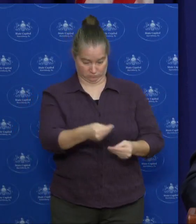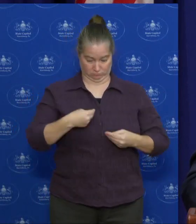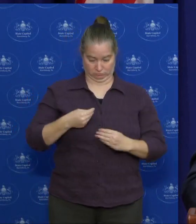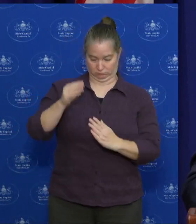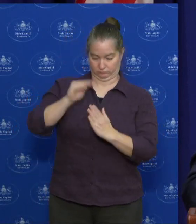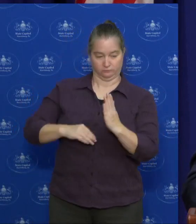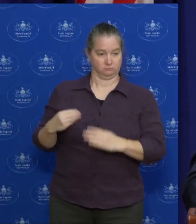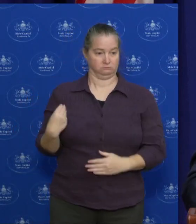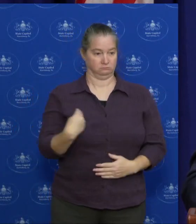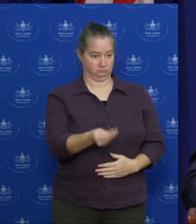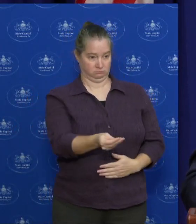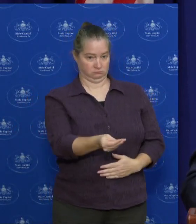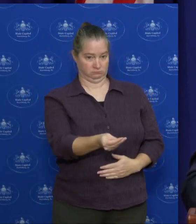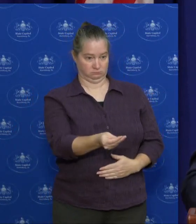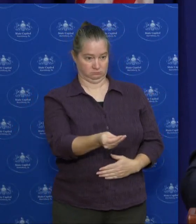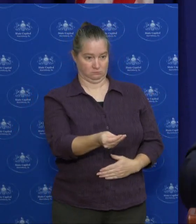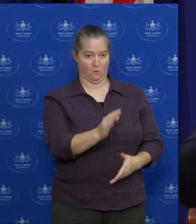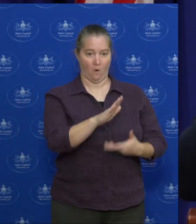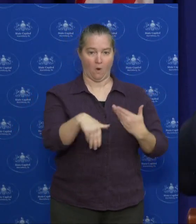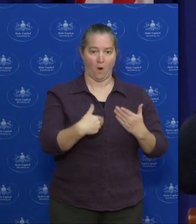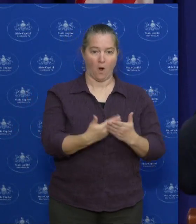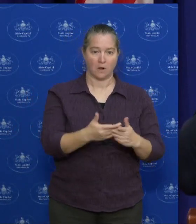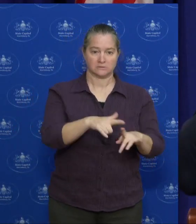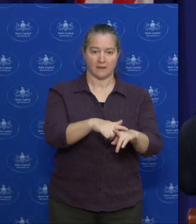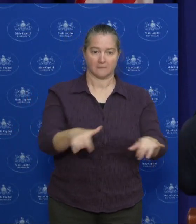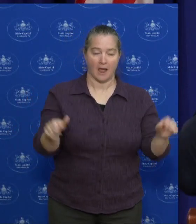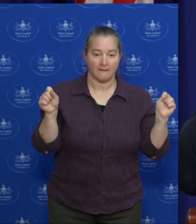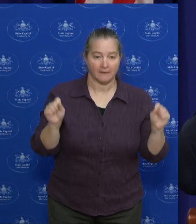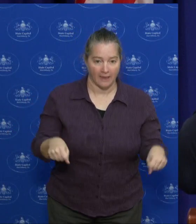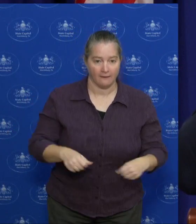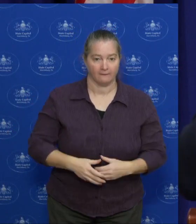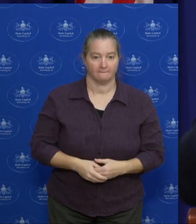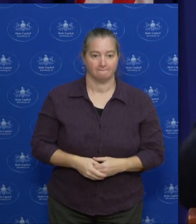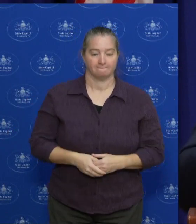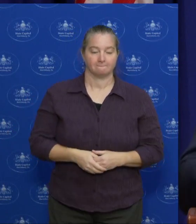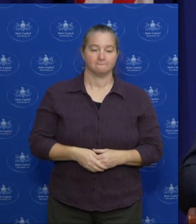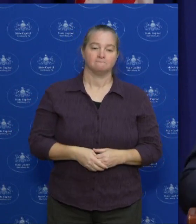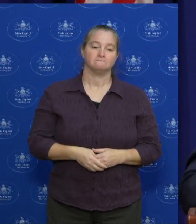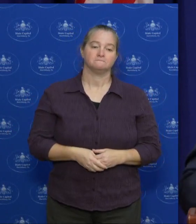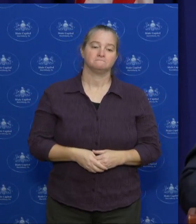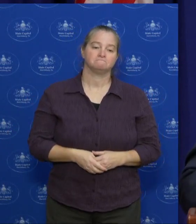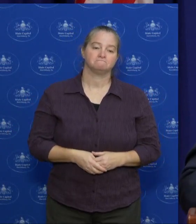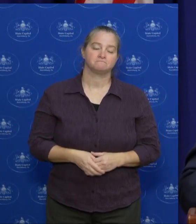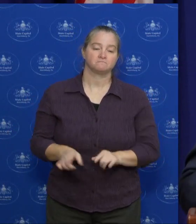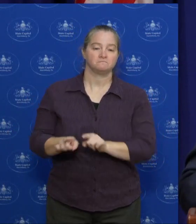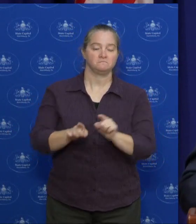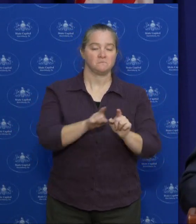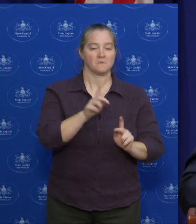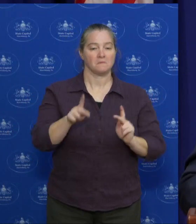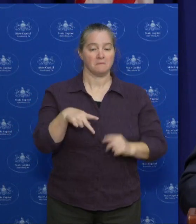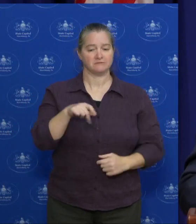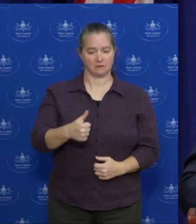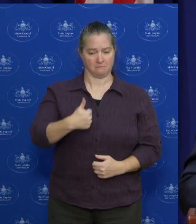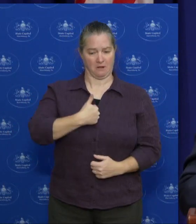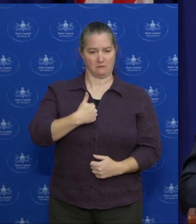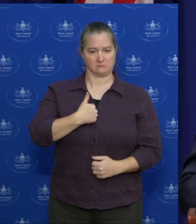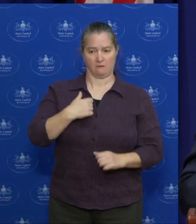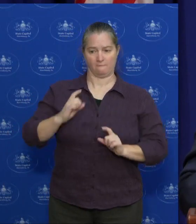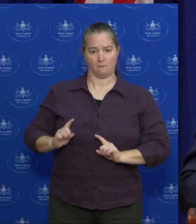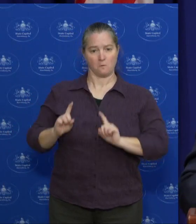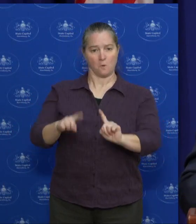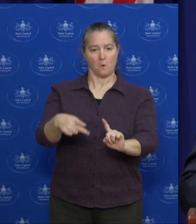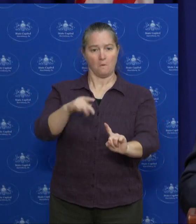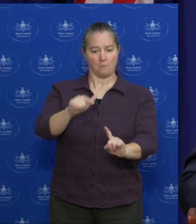complete, and return their ballot all in the same visit. And of course, Pennsylvanians can vote in person at the